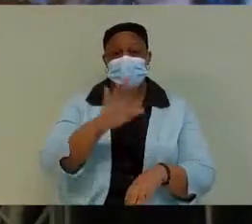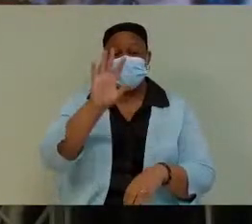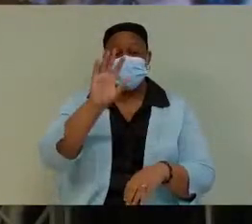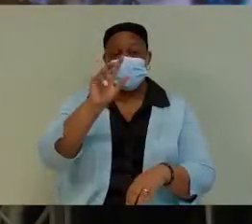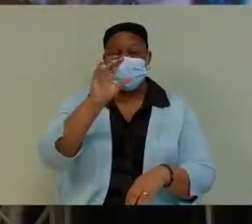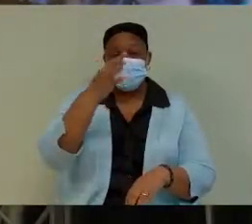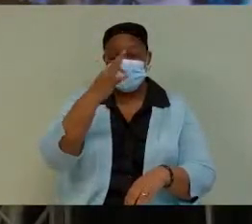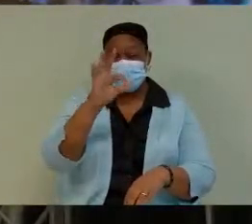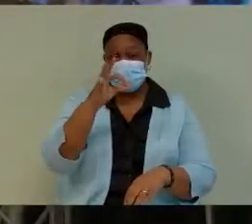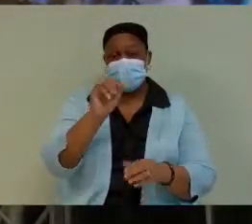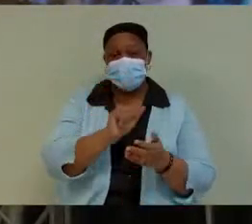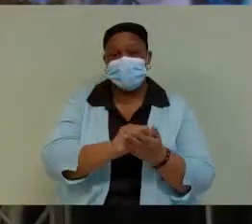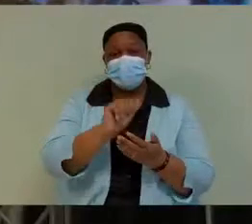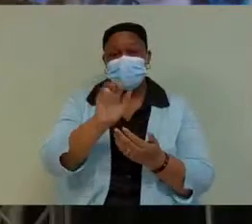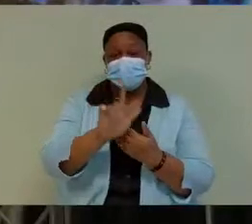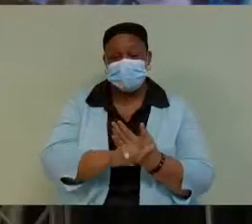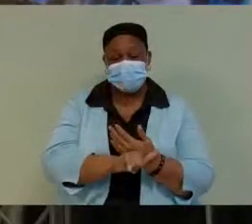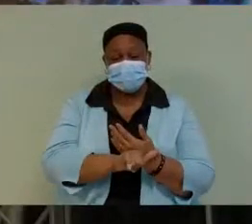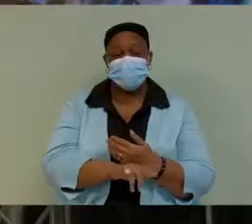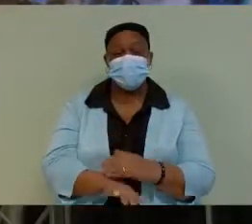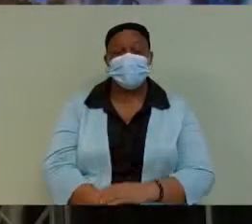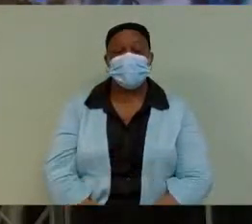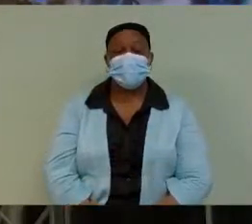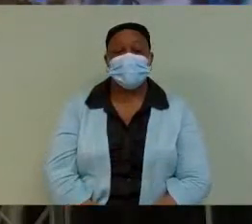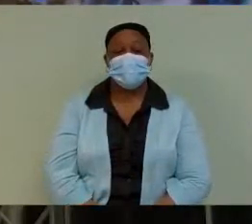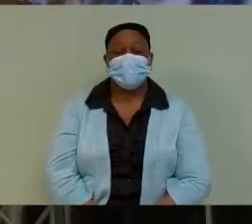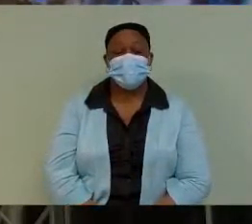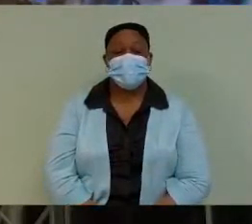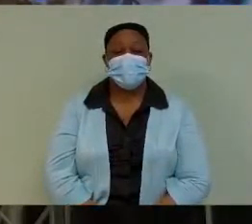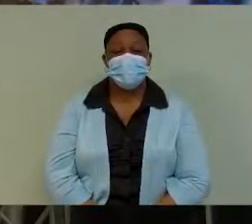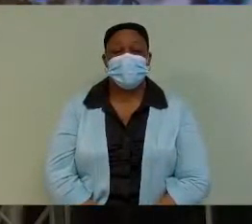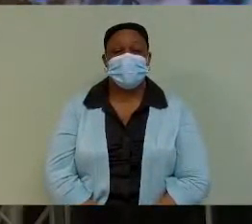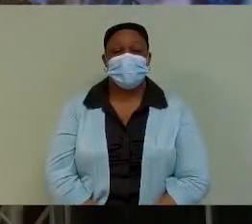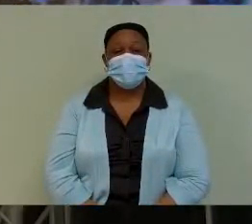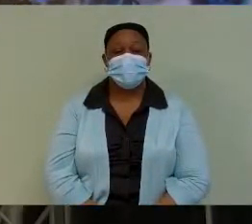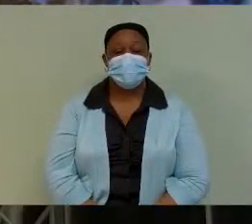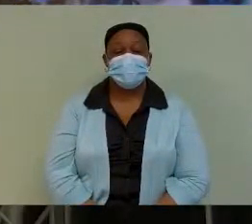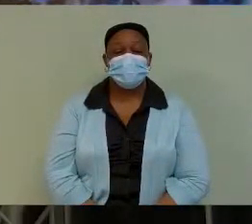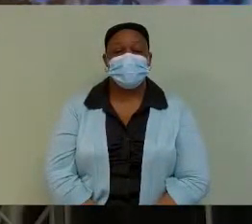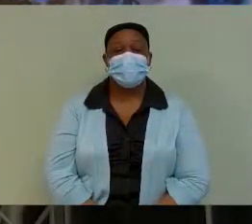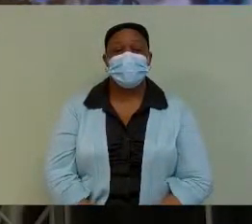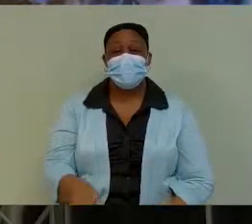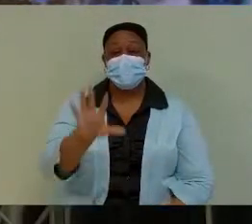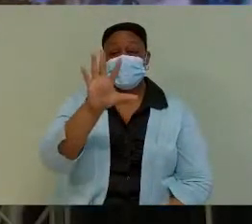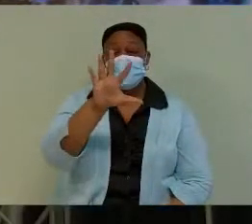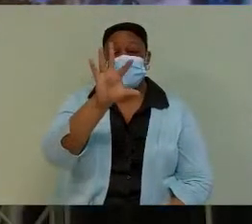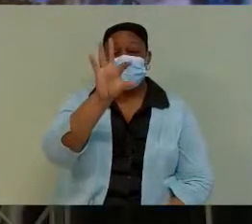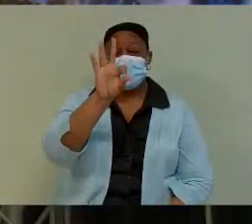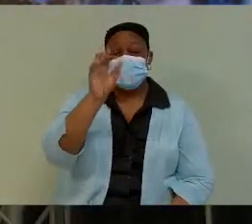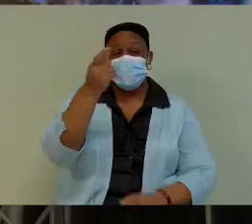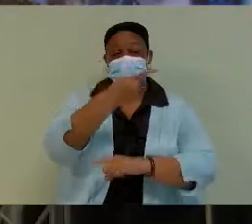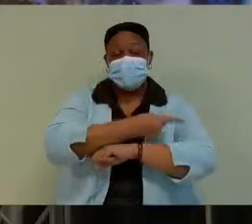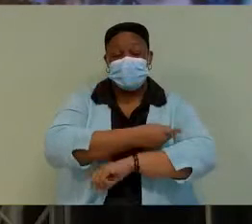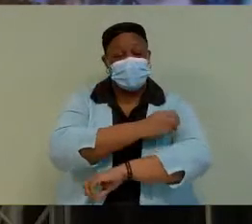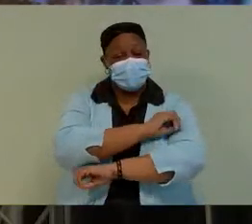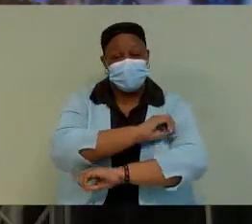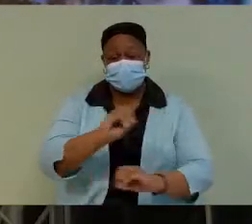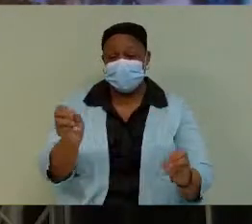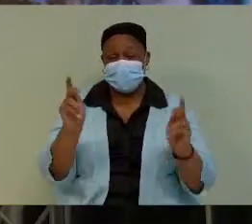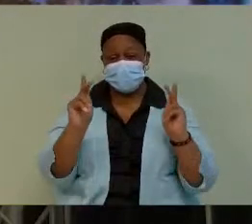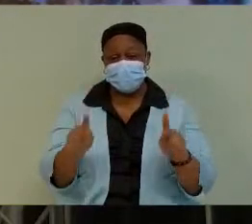CMO just said, we've gone 59 days without having a positive case. That is more than